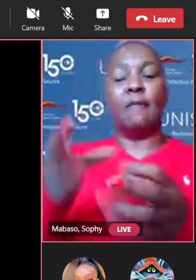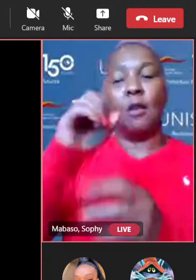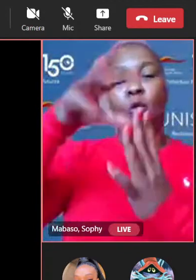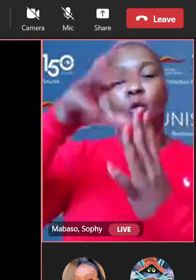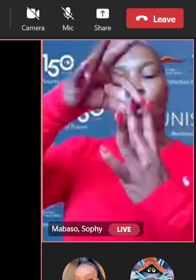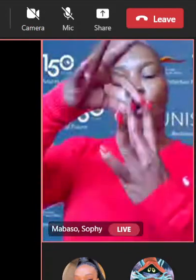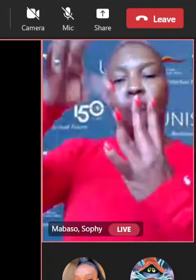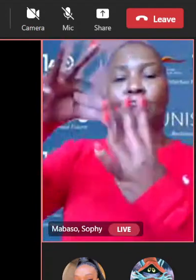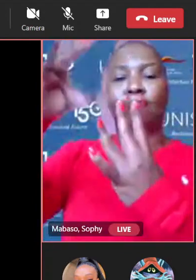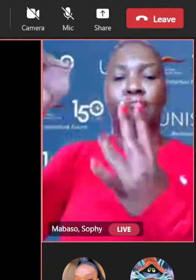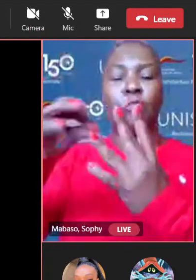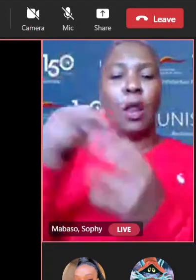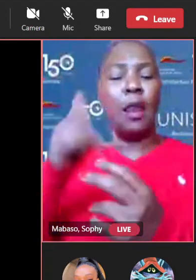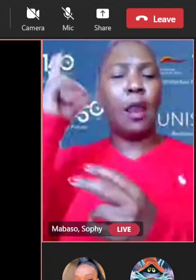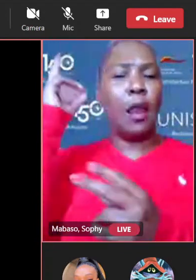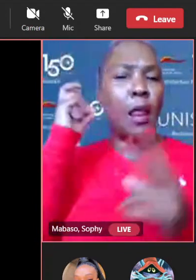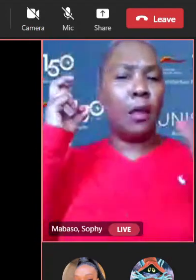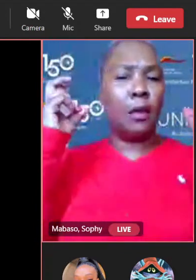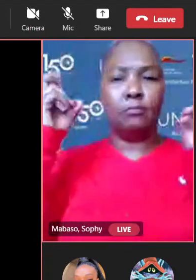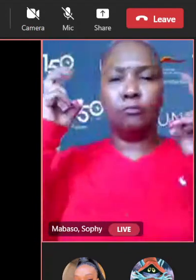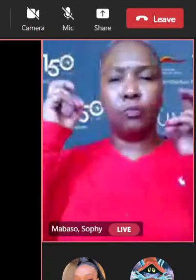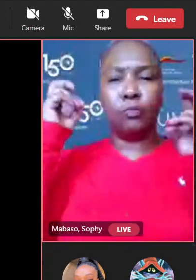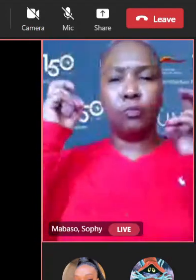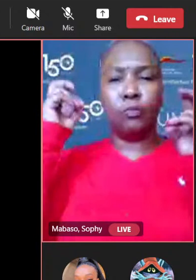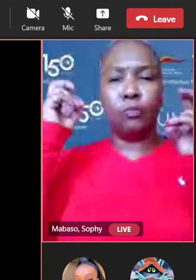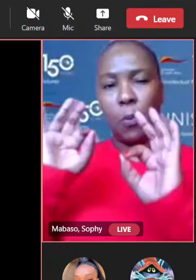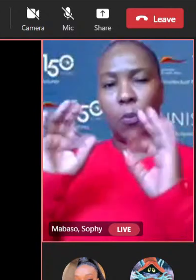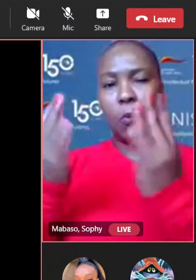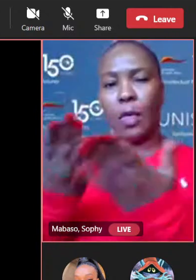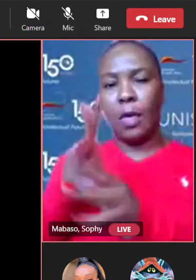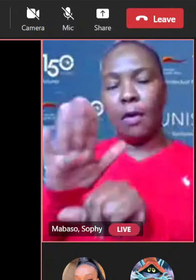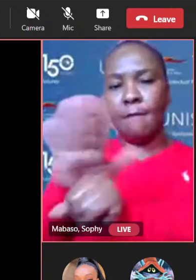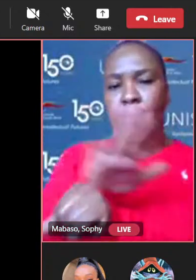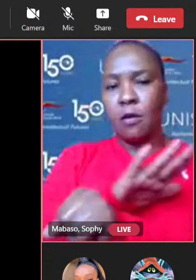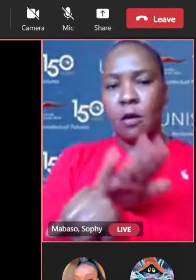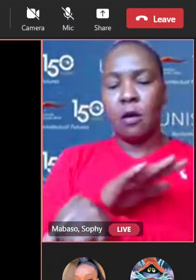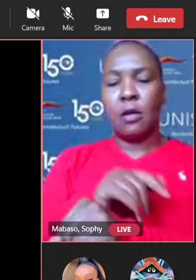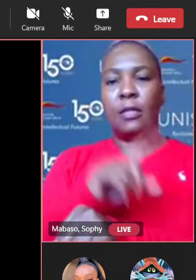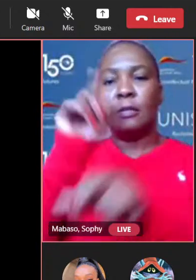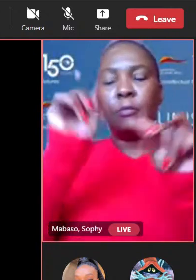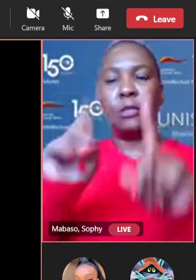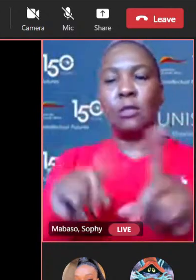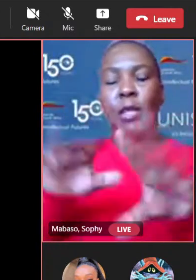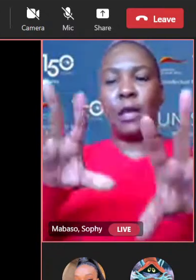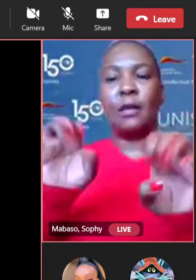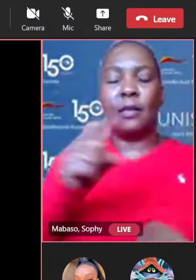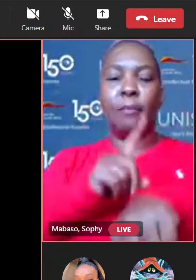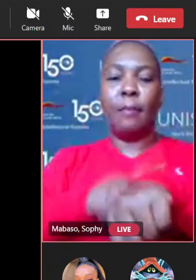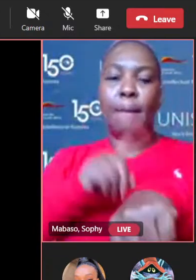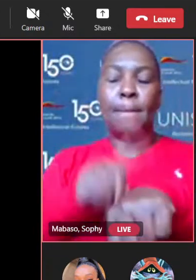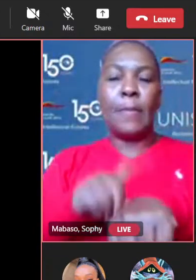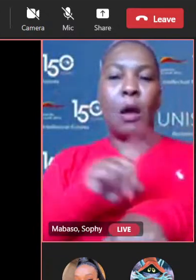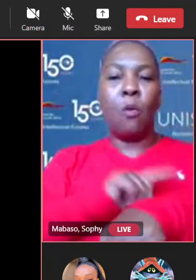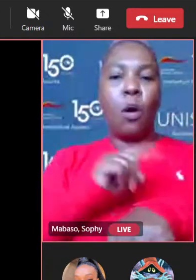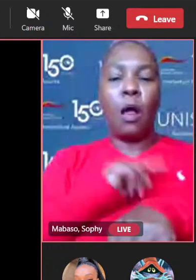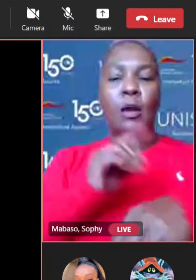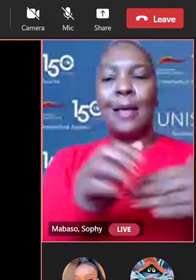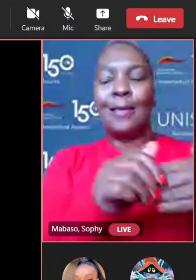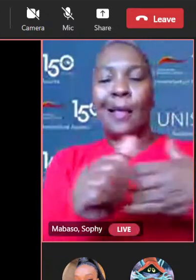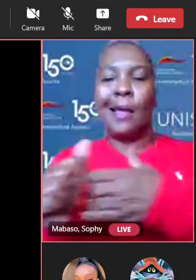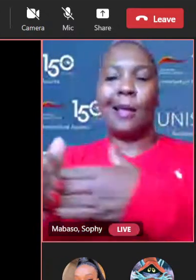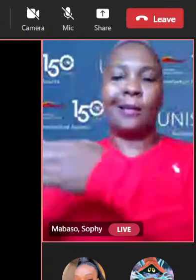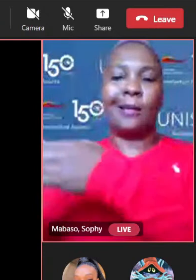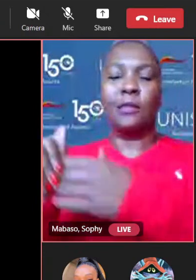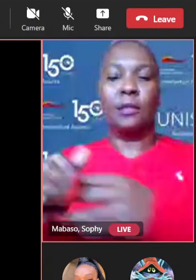need to listen carefully to those options, especially during your exam period, so that you are directed to